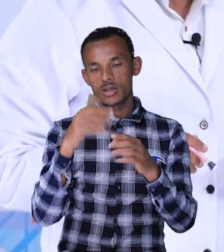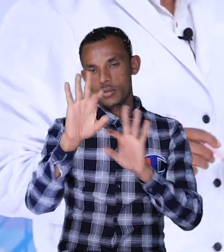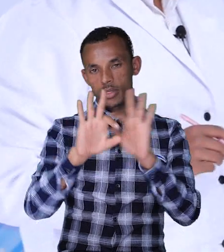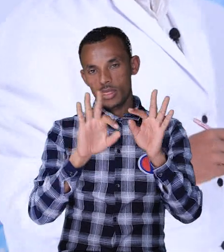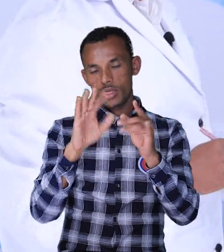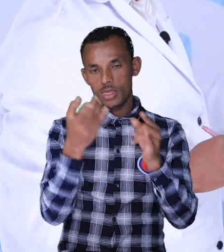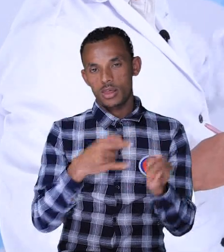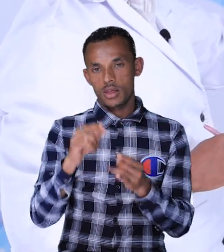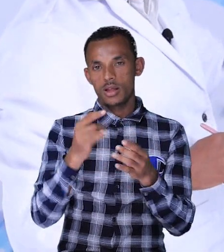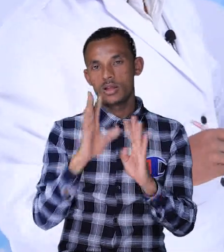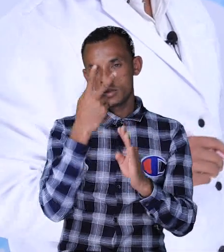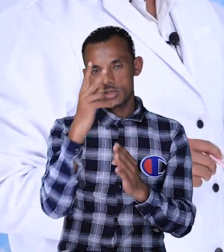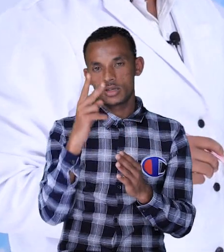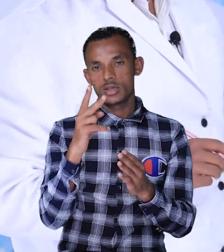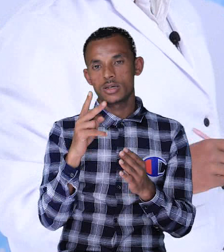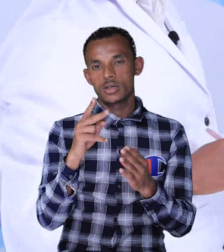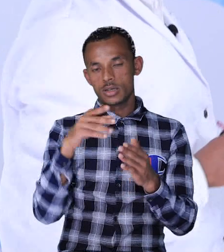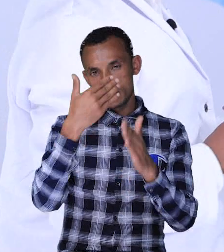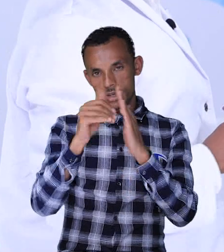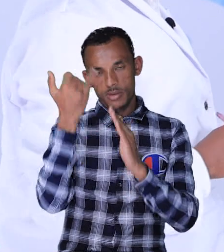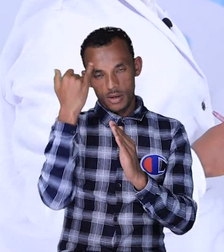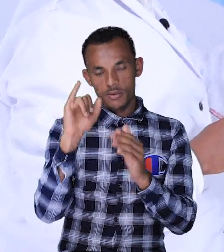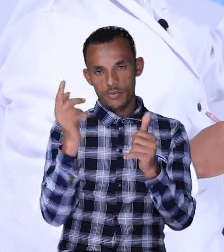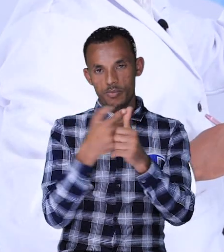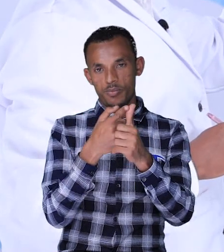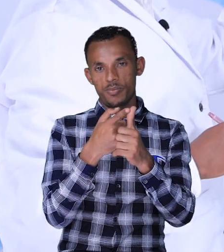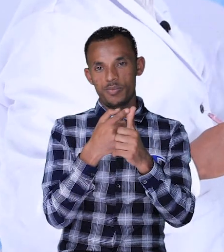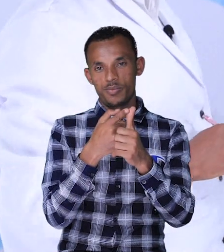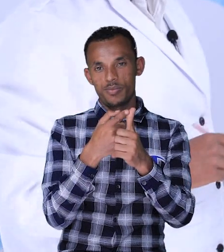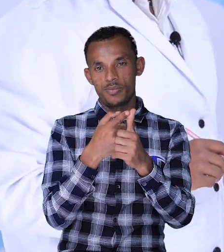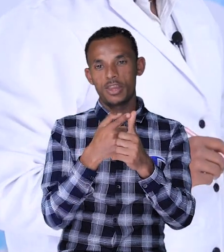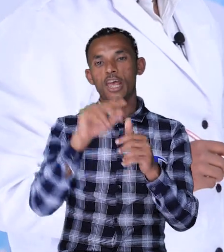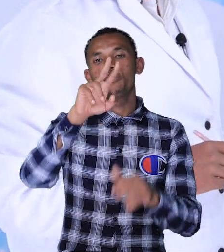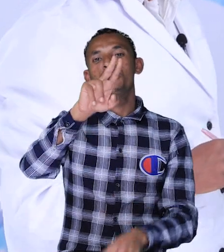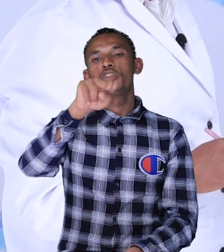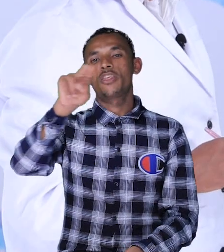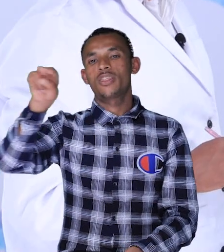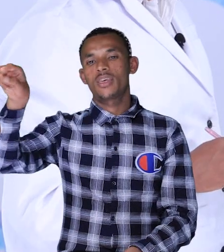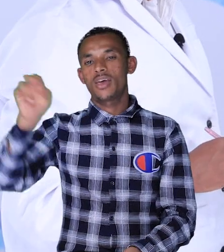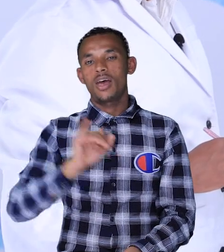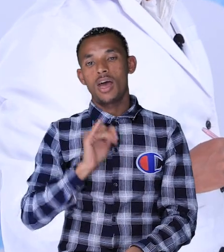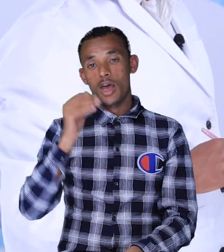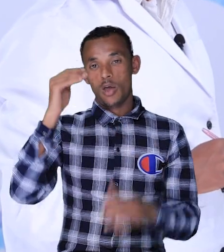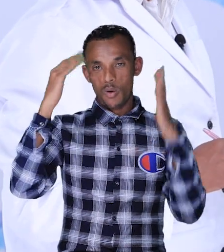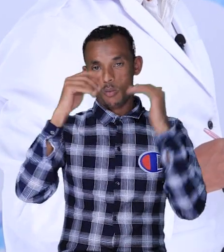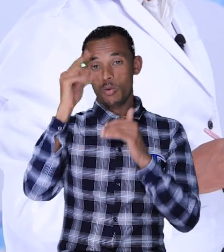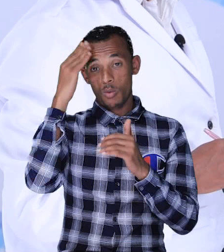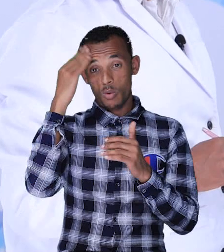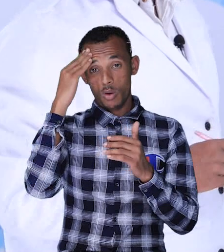technique, let's see some terms here. The first term is statistics. I hope you know what